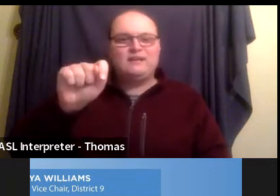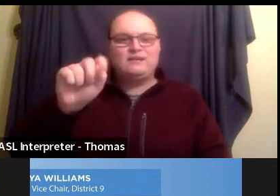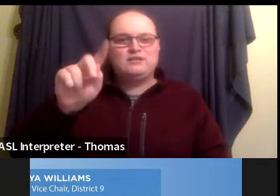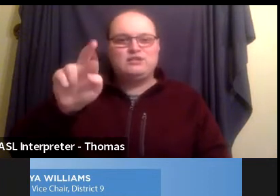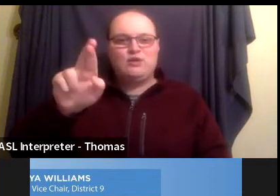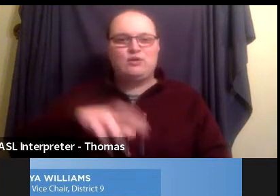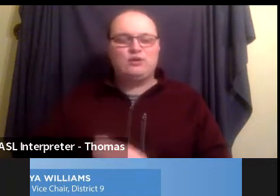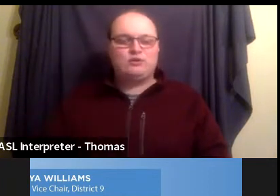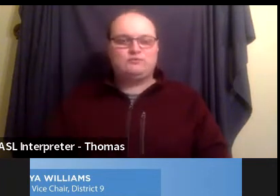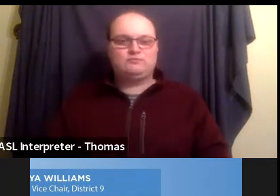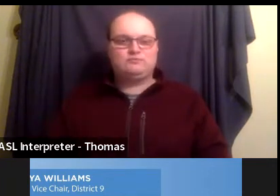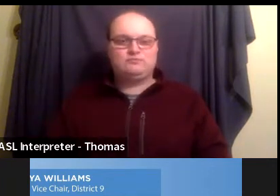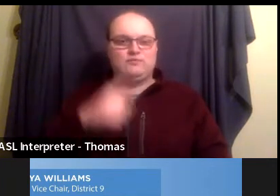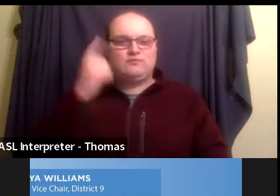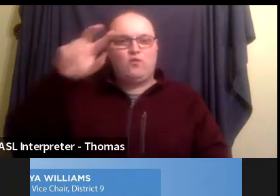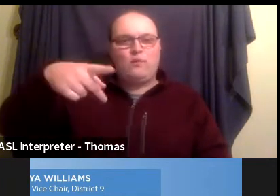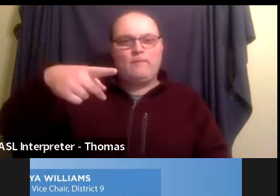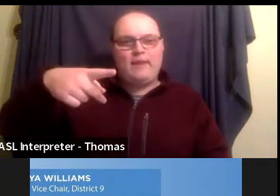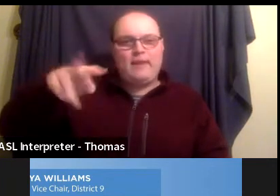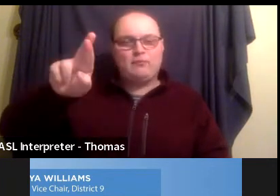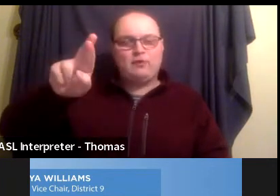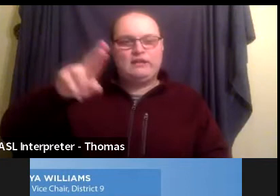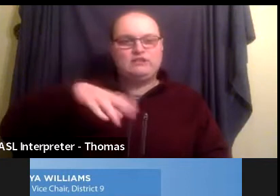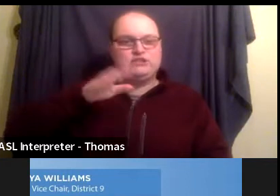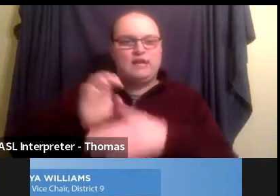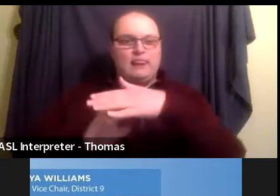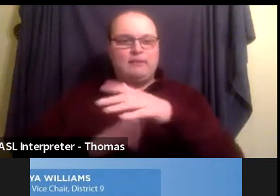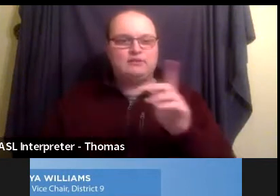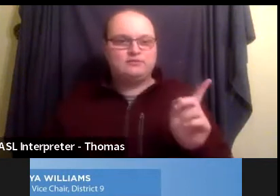at Paint Branch Elementary.